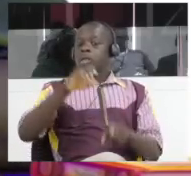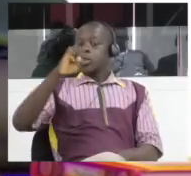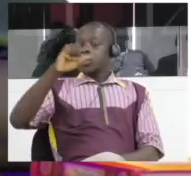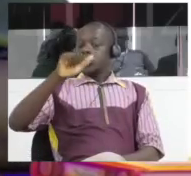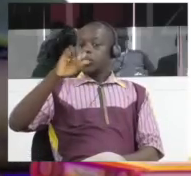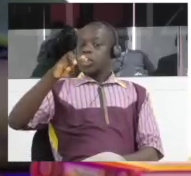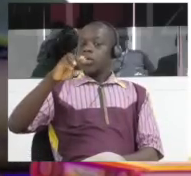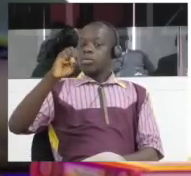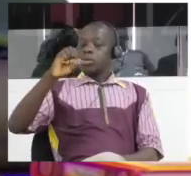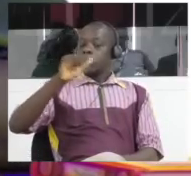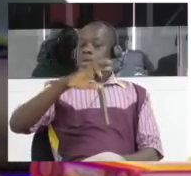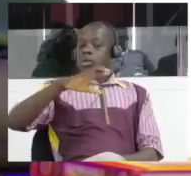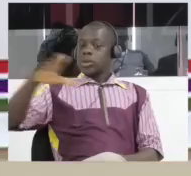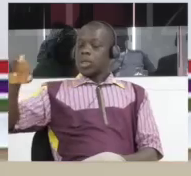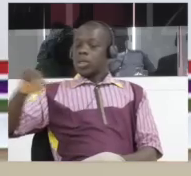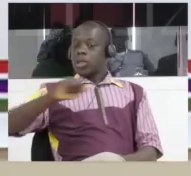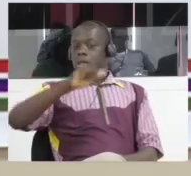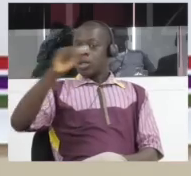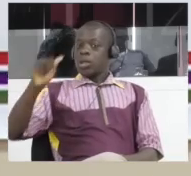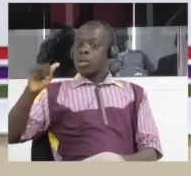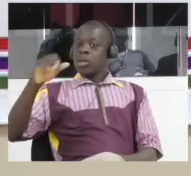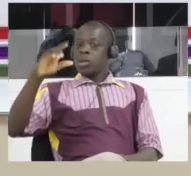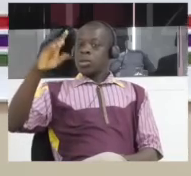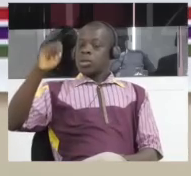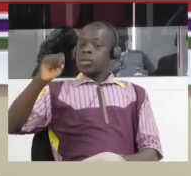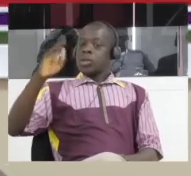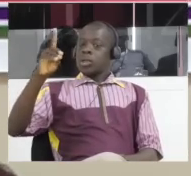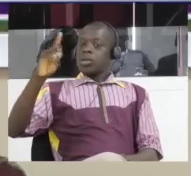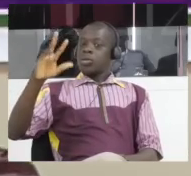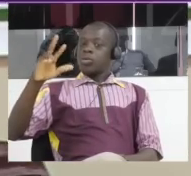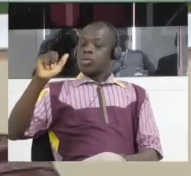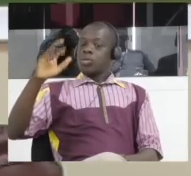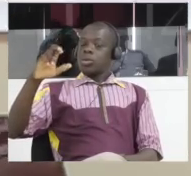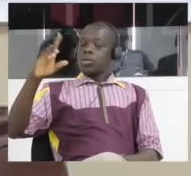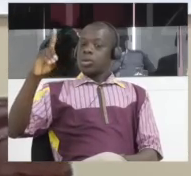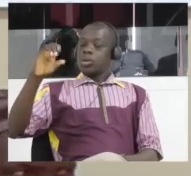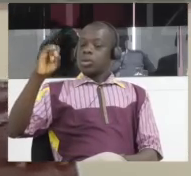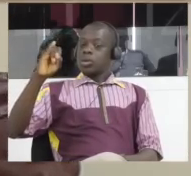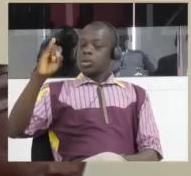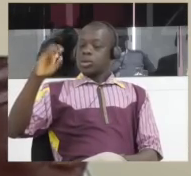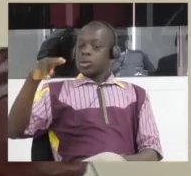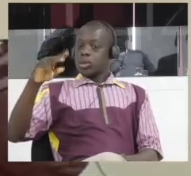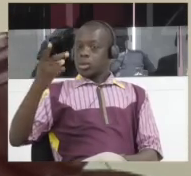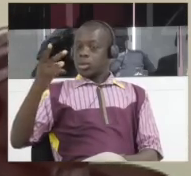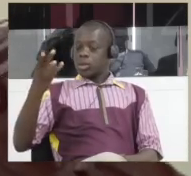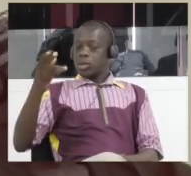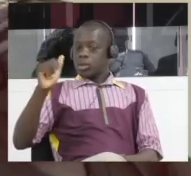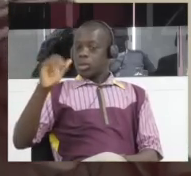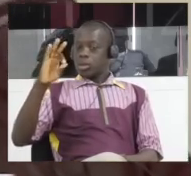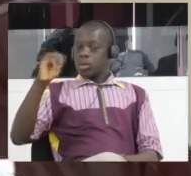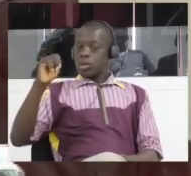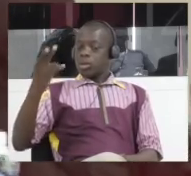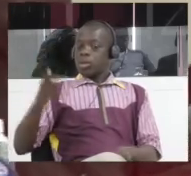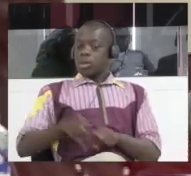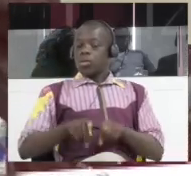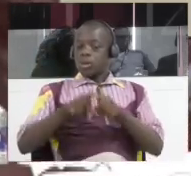Samsar and Lieutenant Edward Singate together with our guards. And what happened when you met the